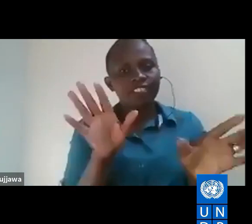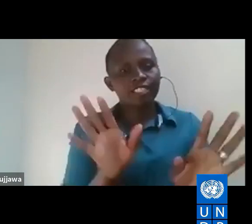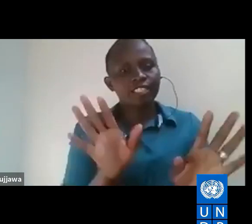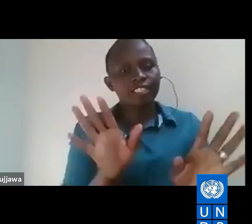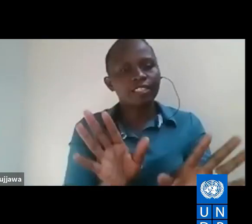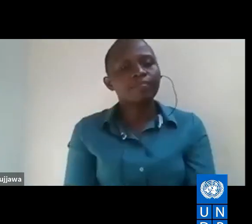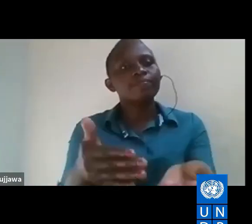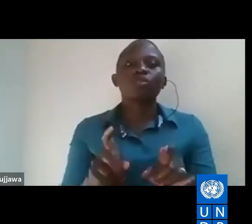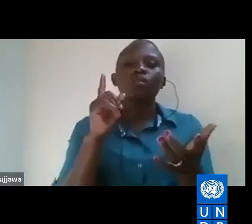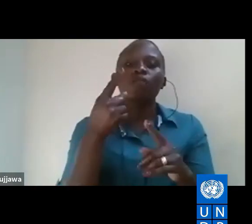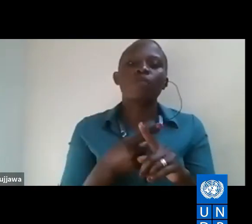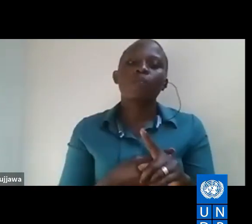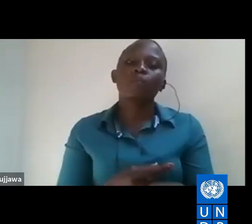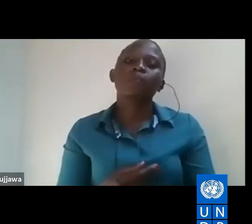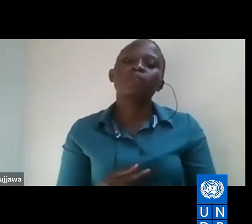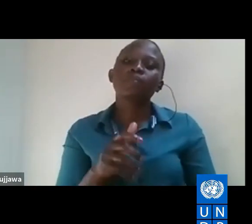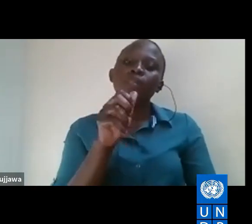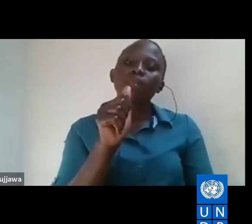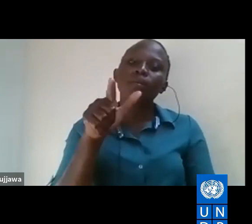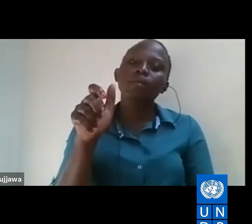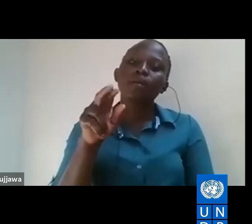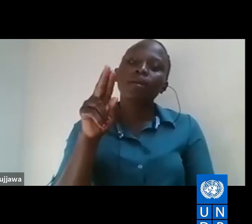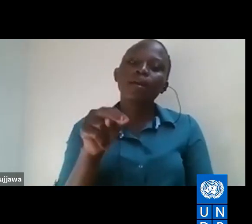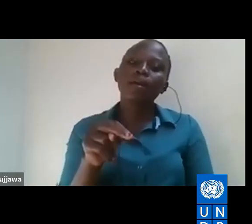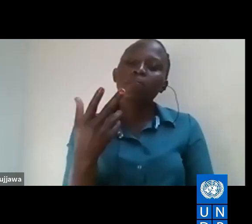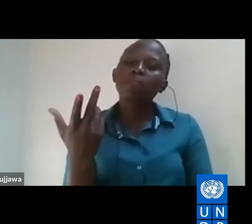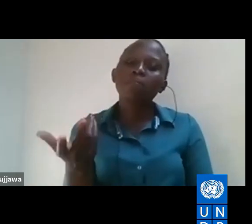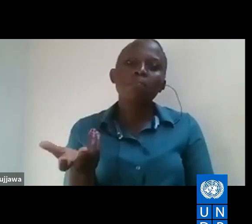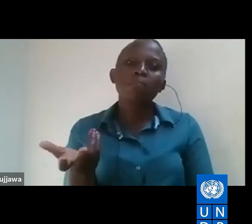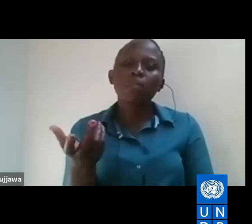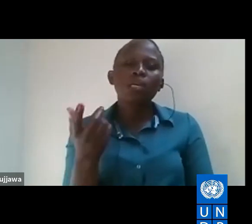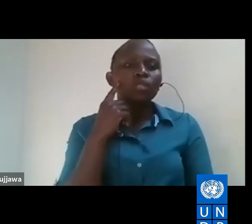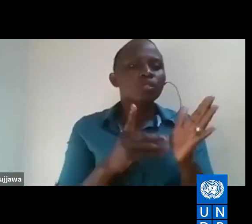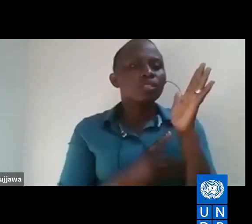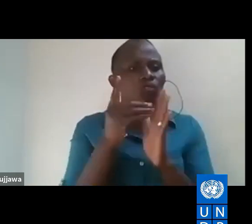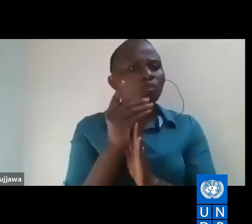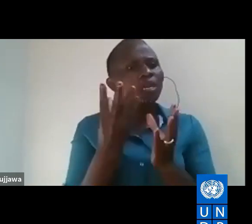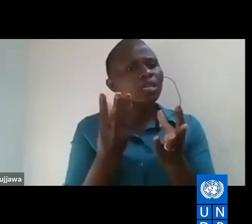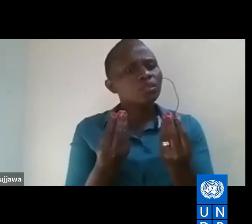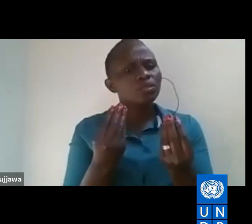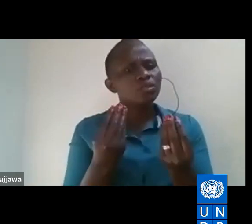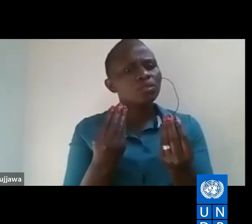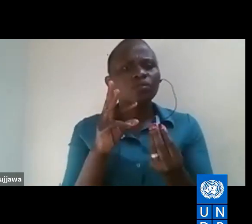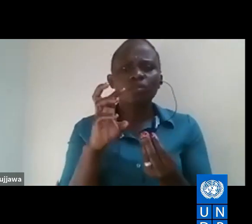Alan Kakuku. What does it take to develop a software? Please, because I have a passion in software development.